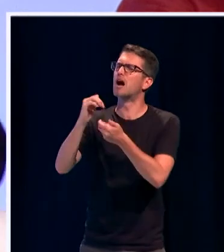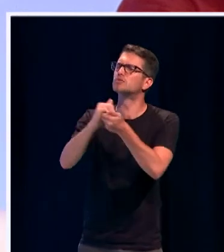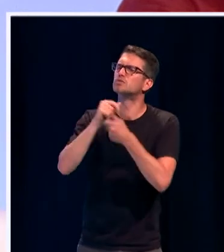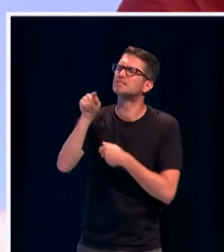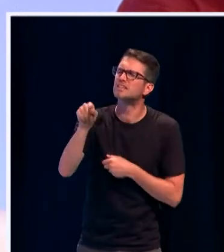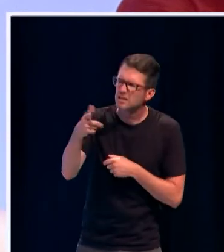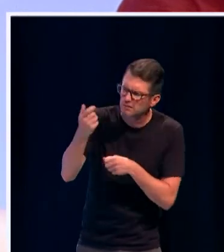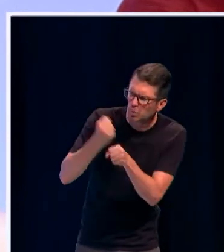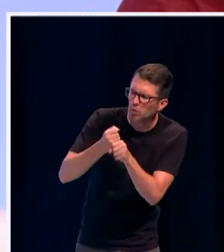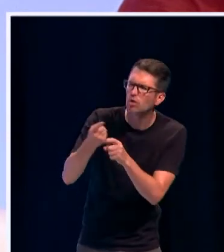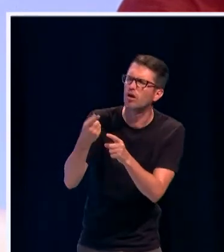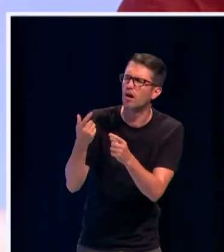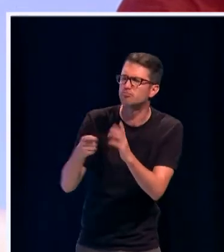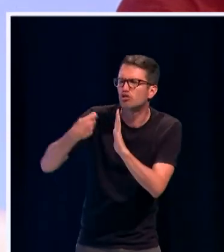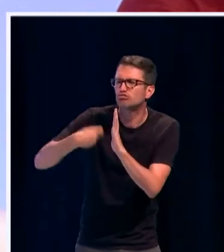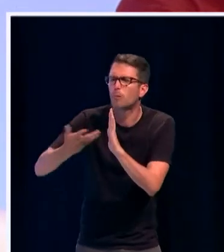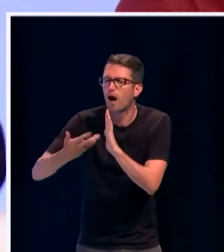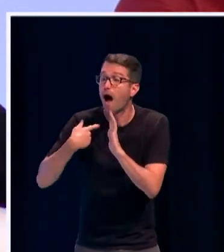Then I think that